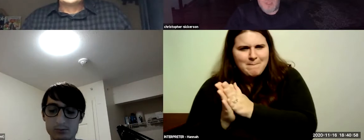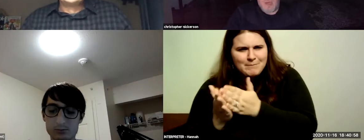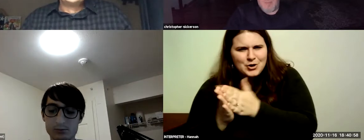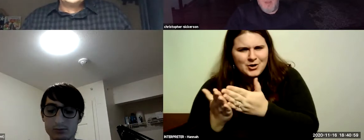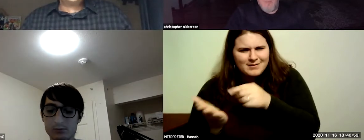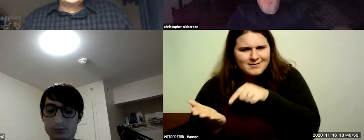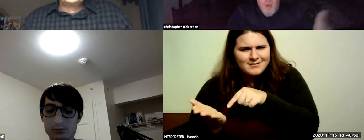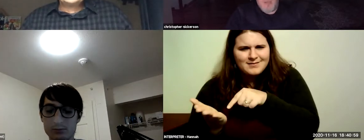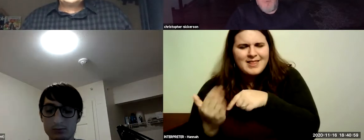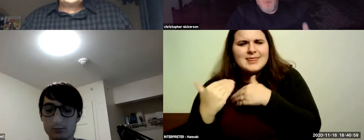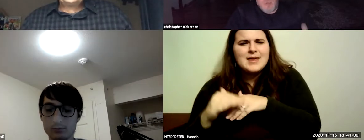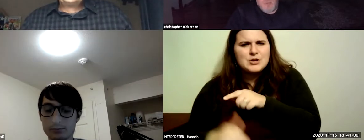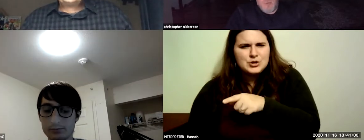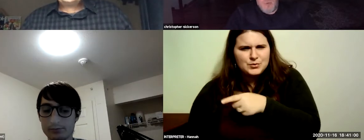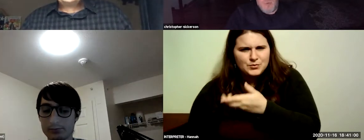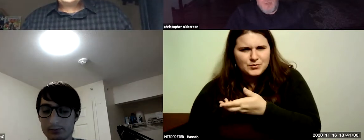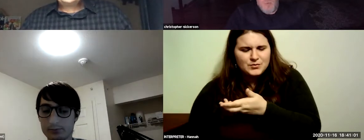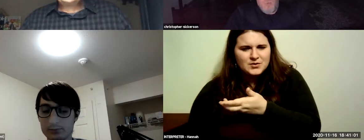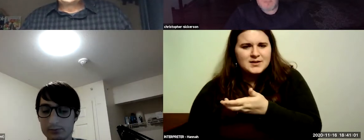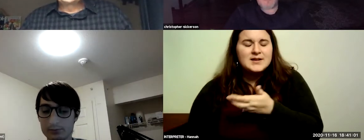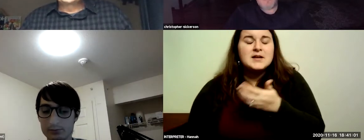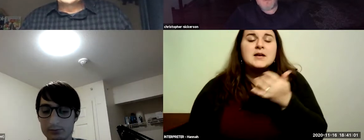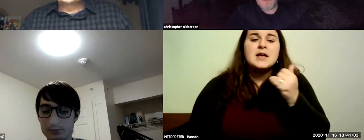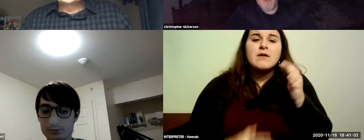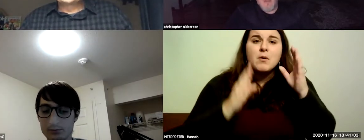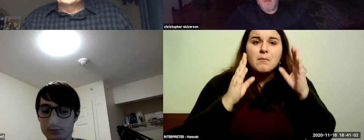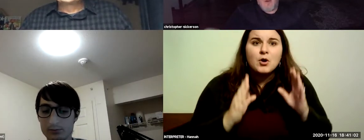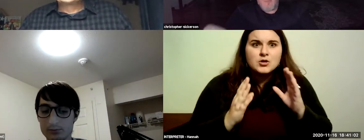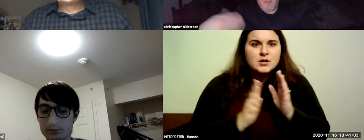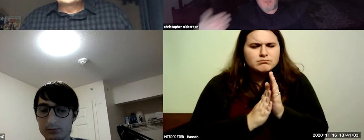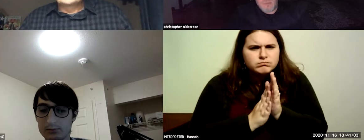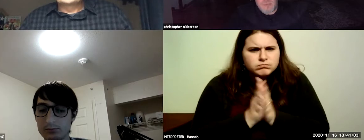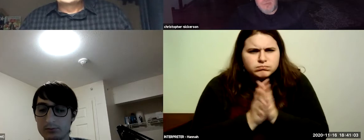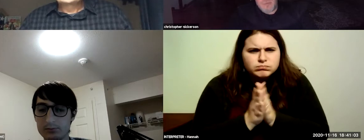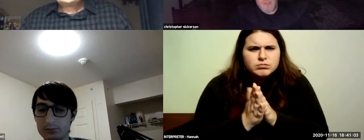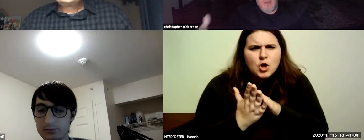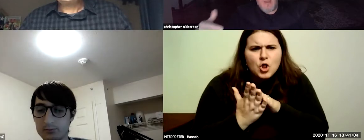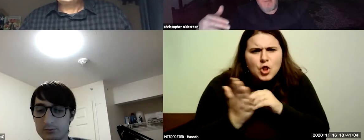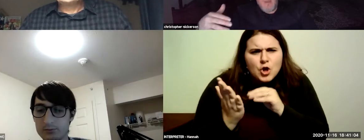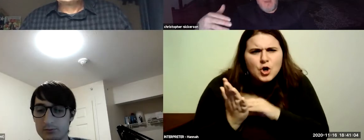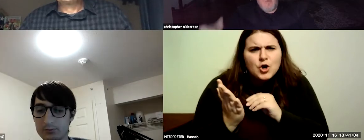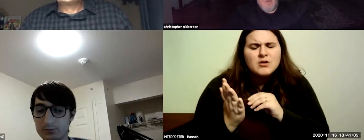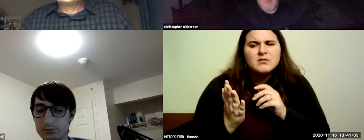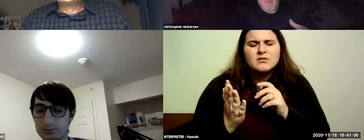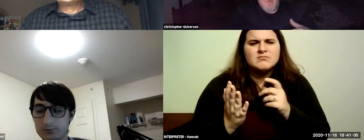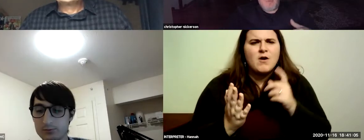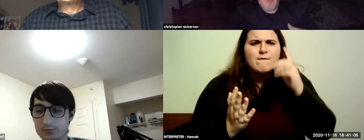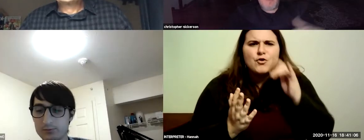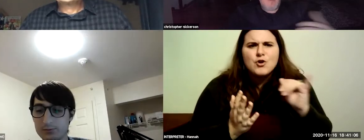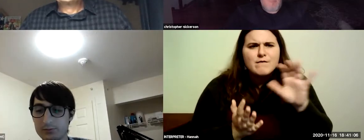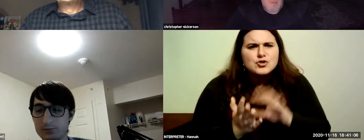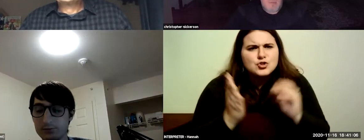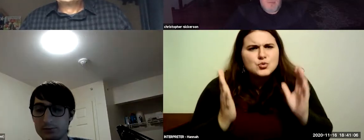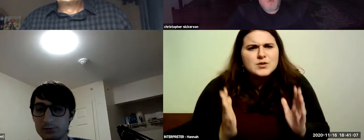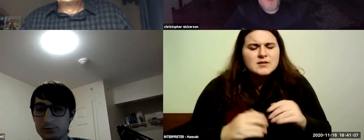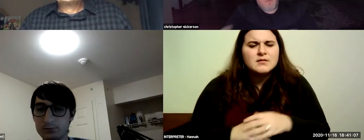qualified for the job. But if you are someone who wants to learn and are a perpetual student and you want to be able to